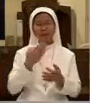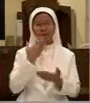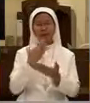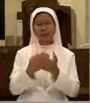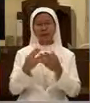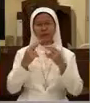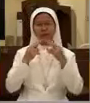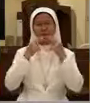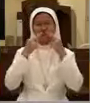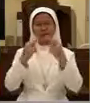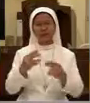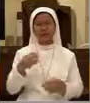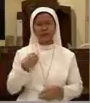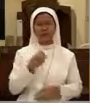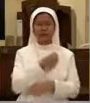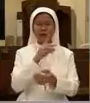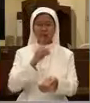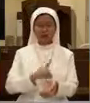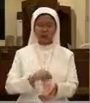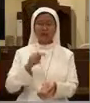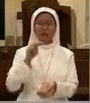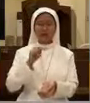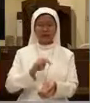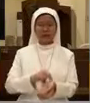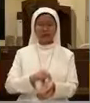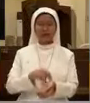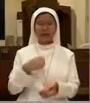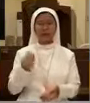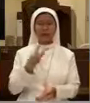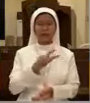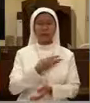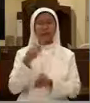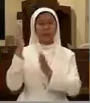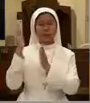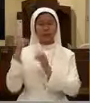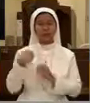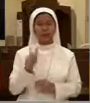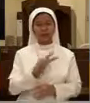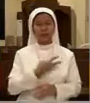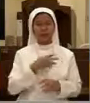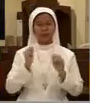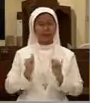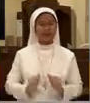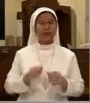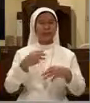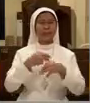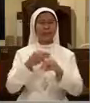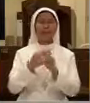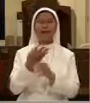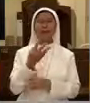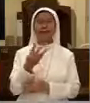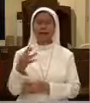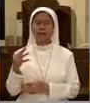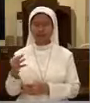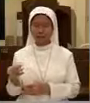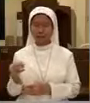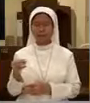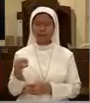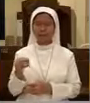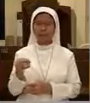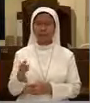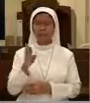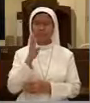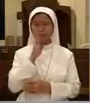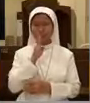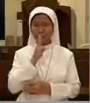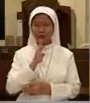Our doctors, our nurses, we hope we could make them not only, and we appreciate their